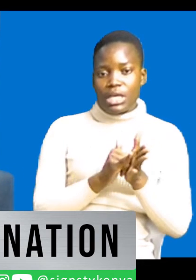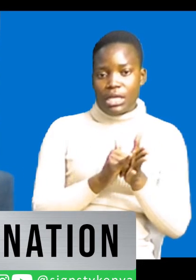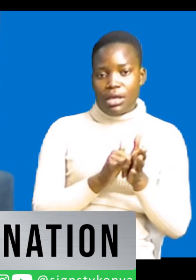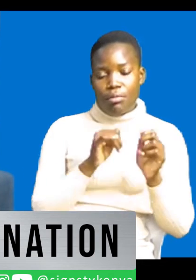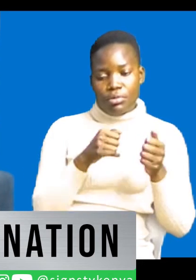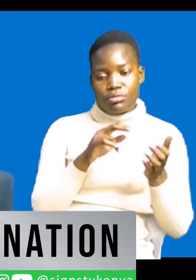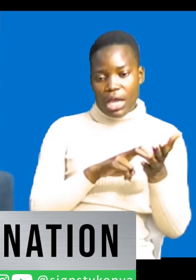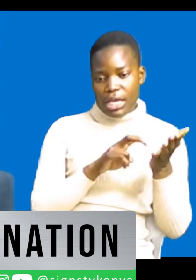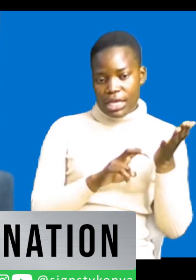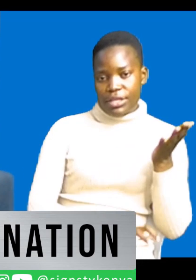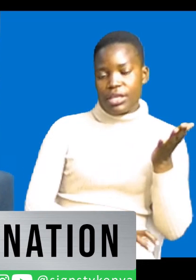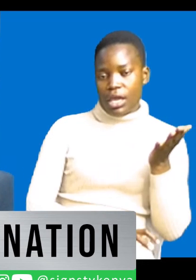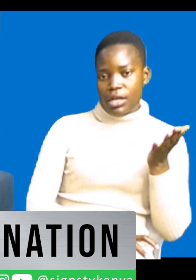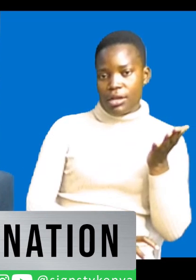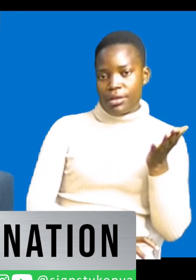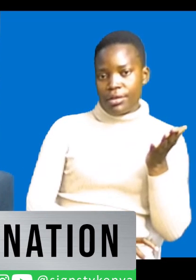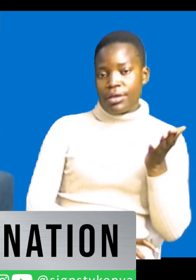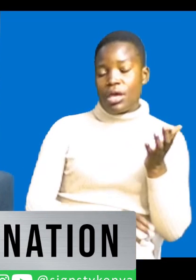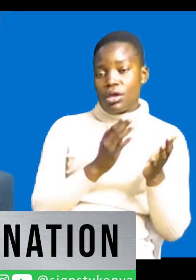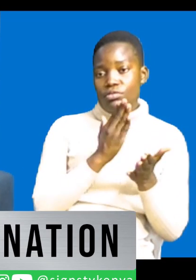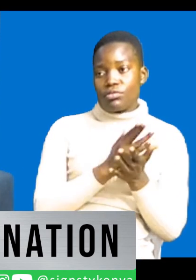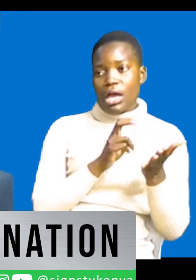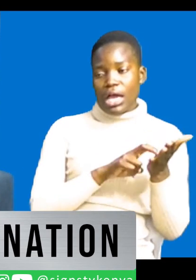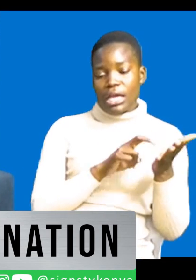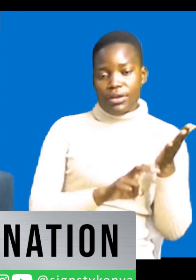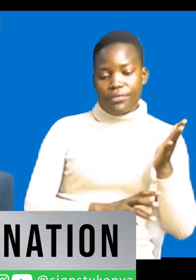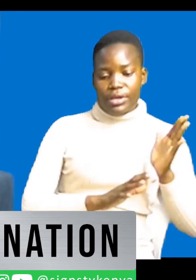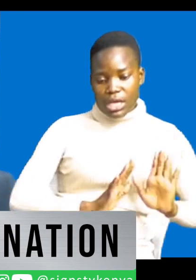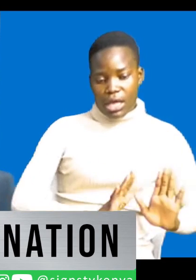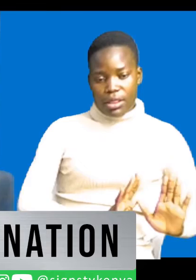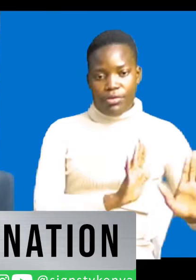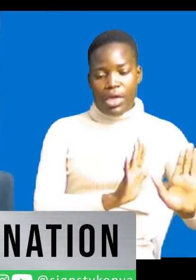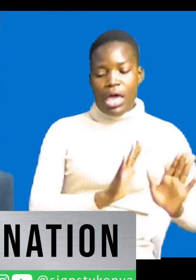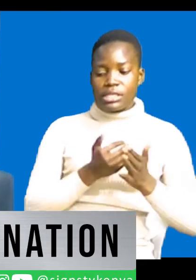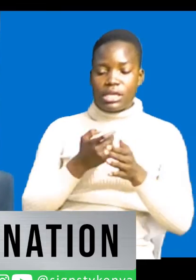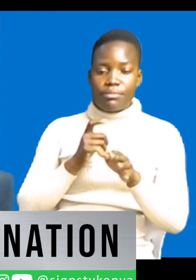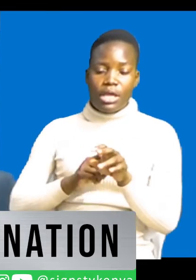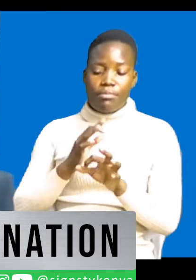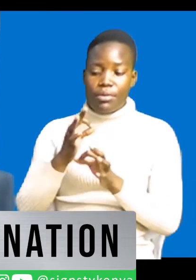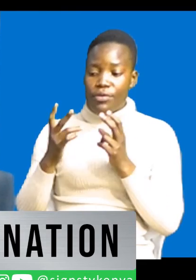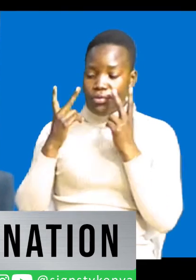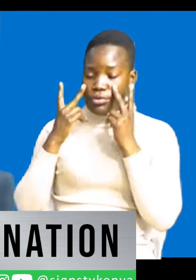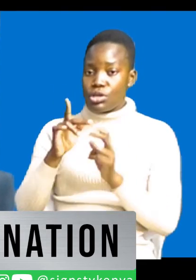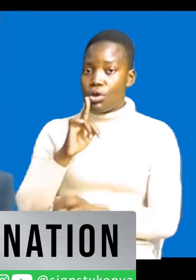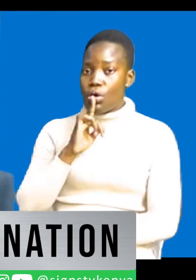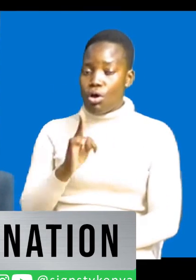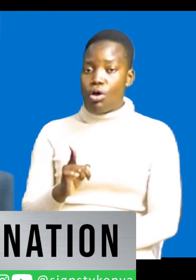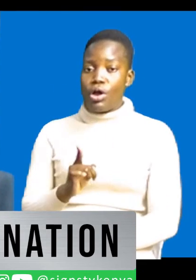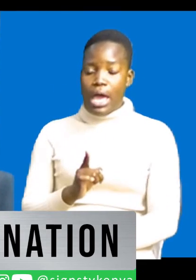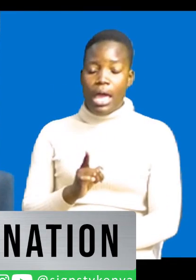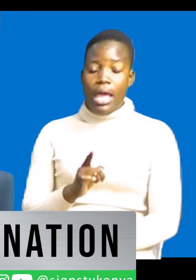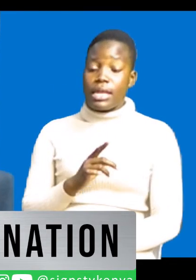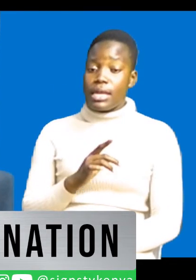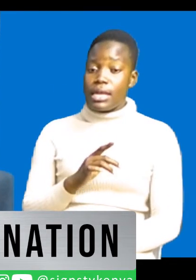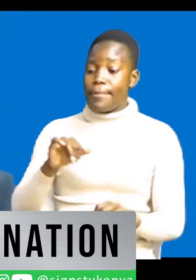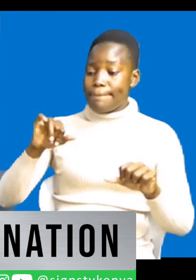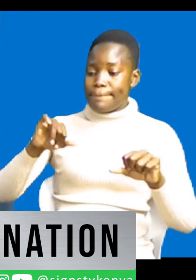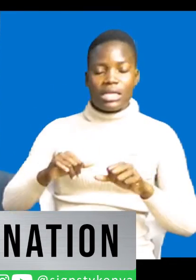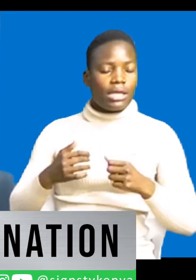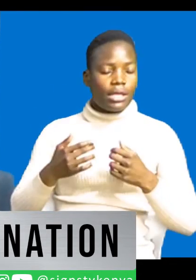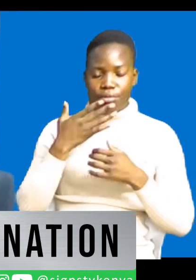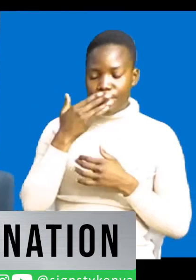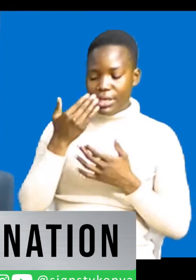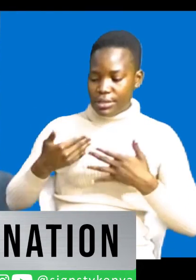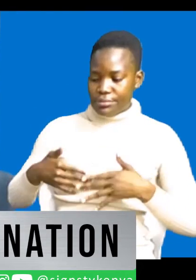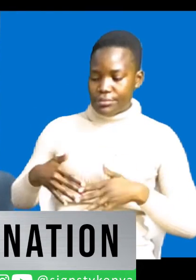basi angeresign. Exactly. Angeresign. Ikifika mahali Jona, ukiona order inakuja na imekuwa ni mbaya, yes, unatokea.